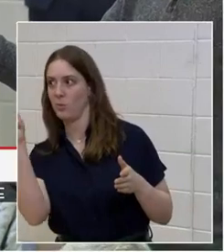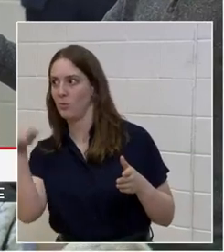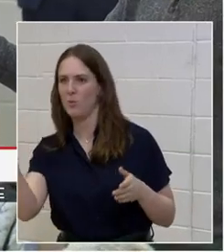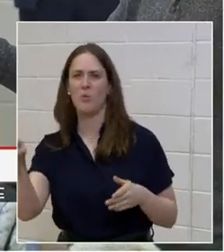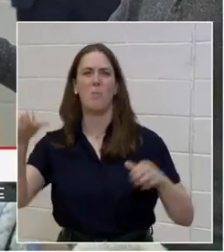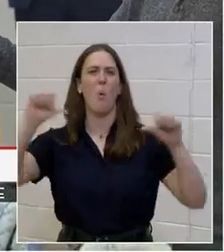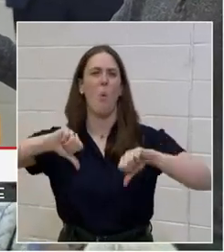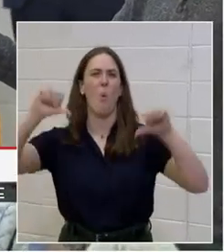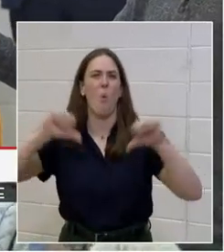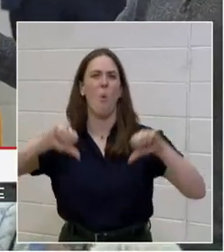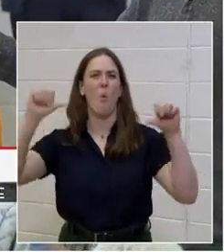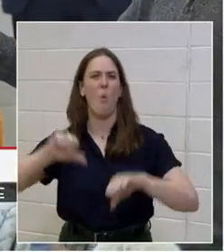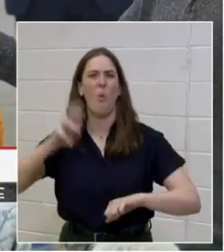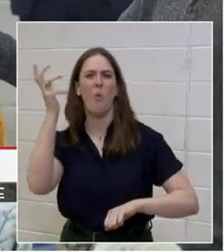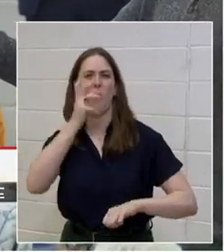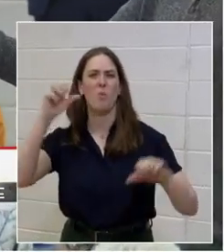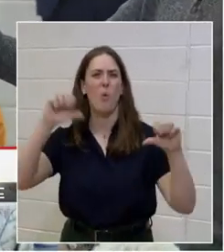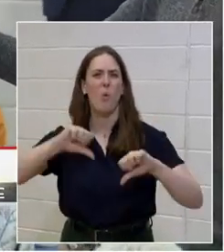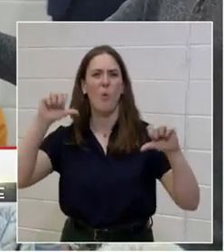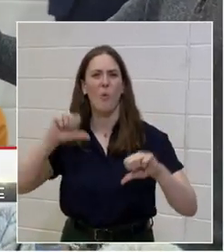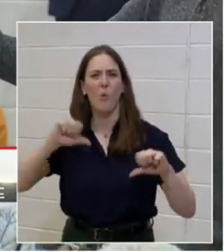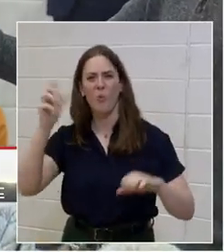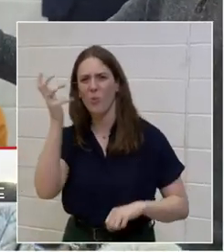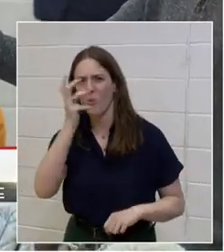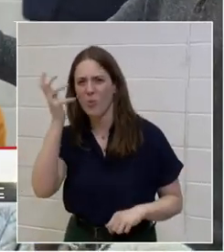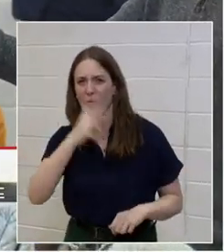a little bit.